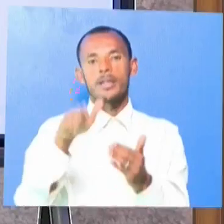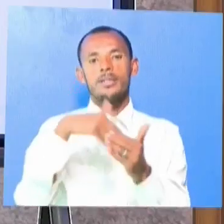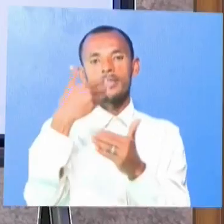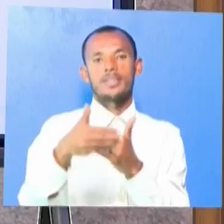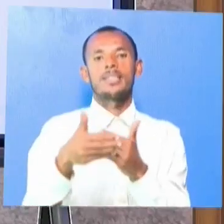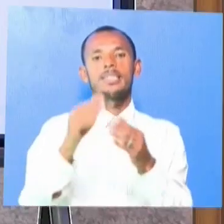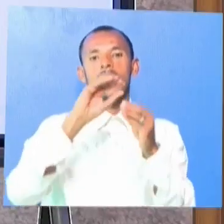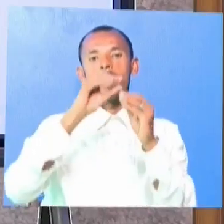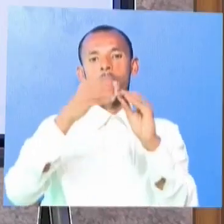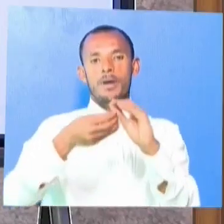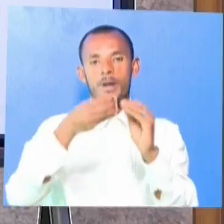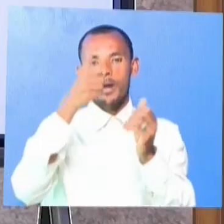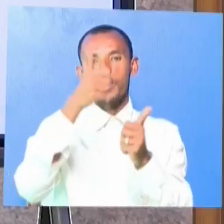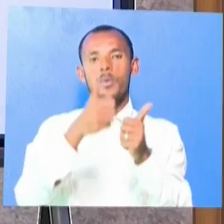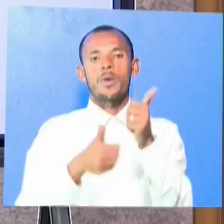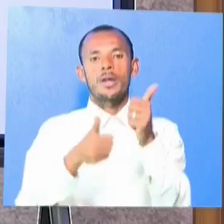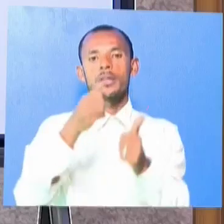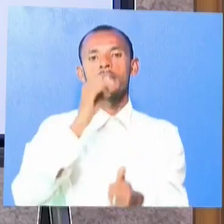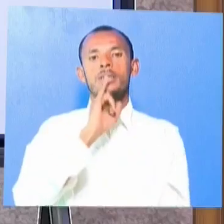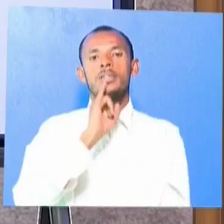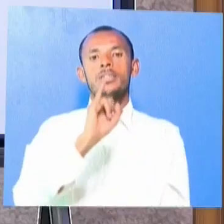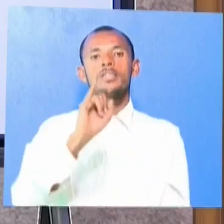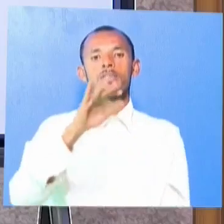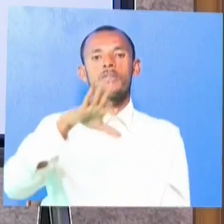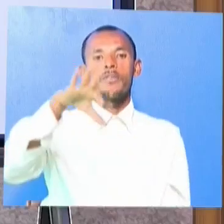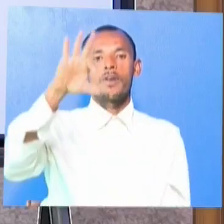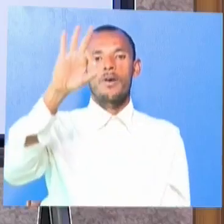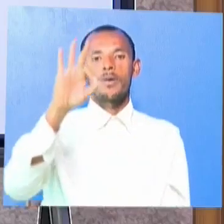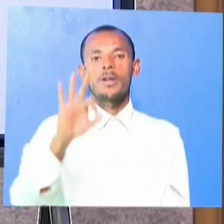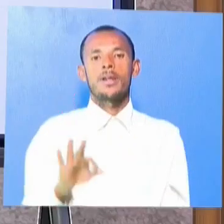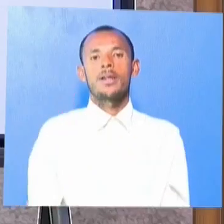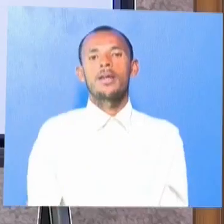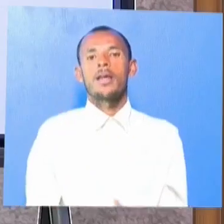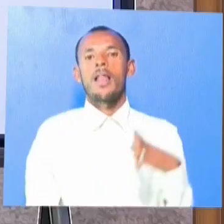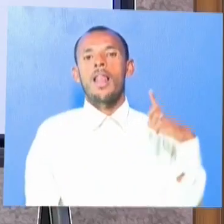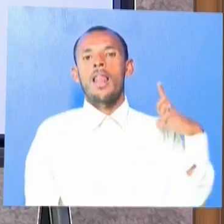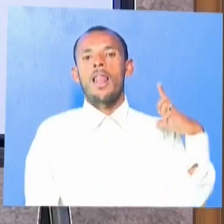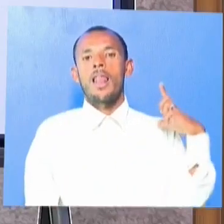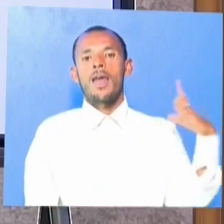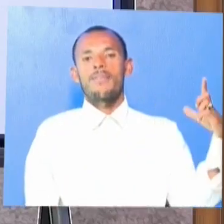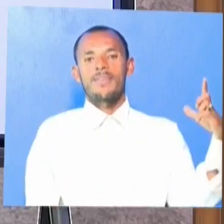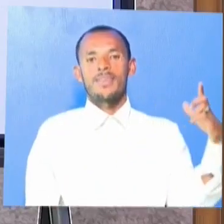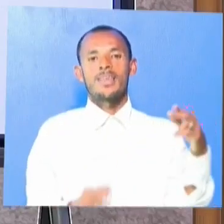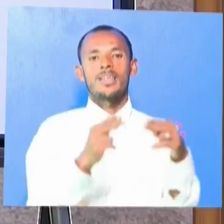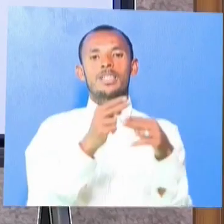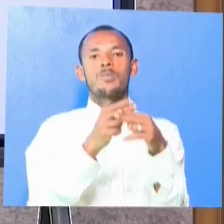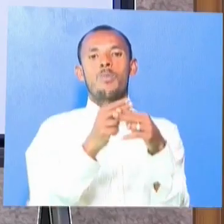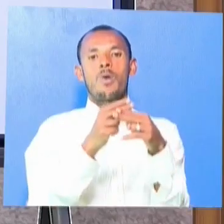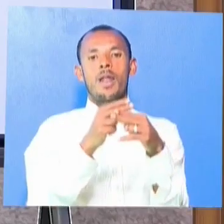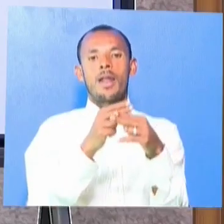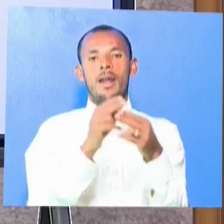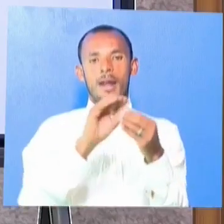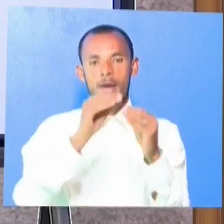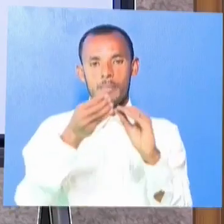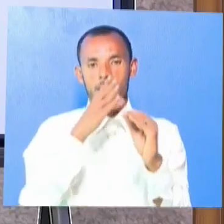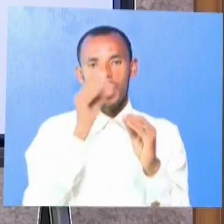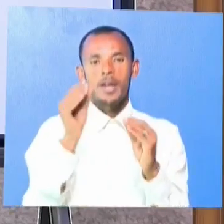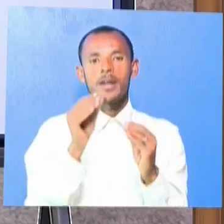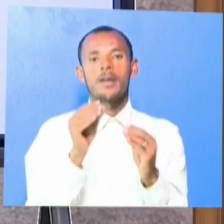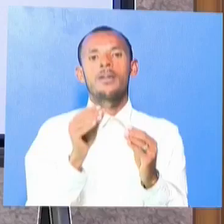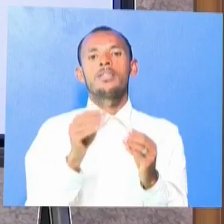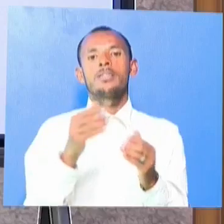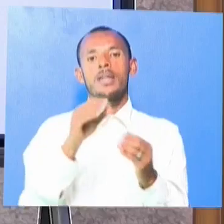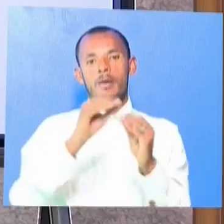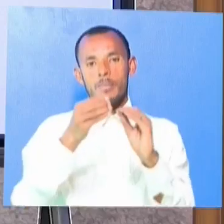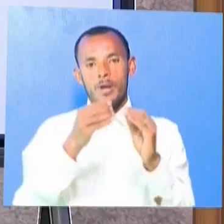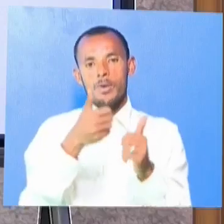the number which is found to the left is a smaller number, and the number which is found to the right